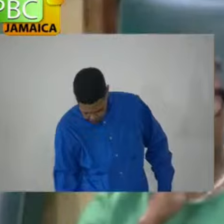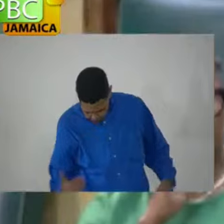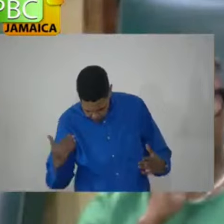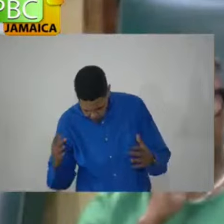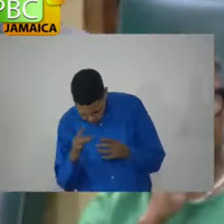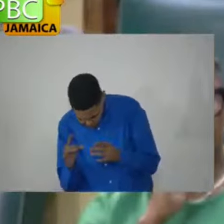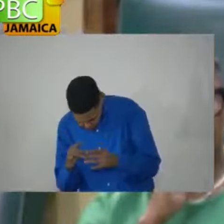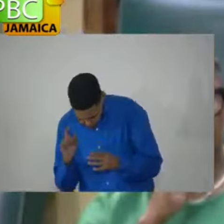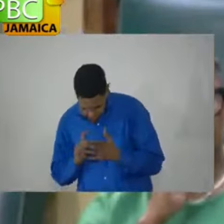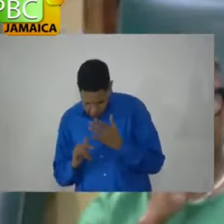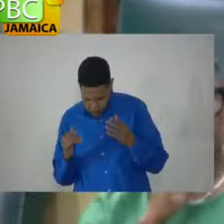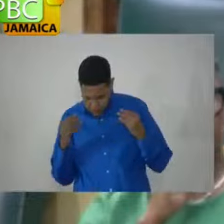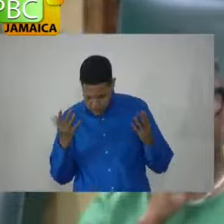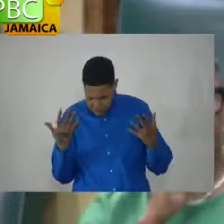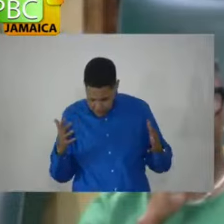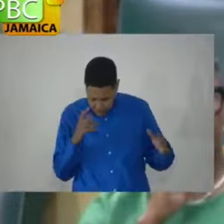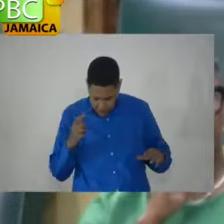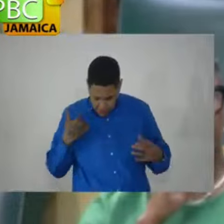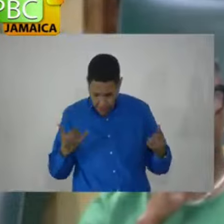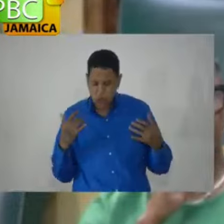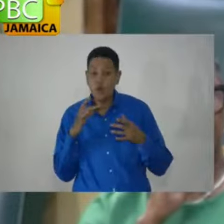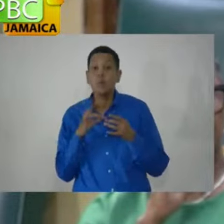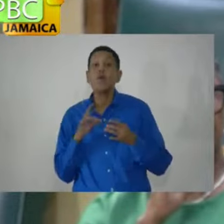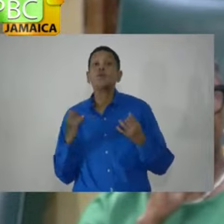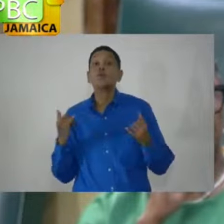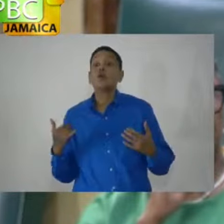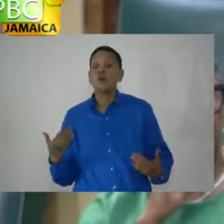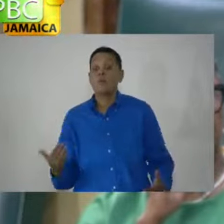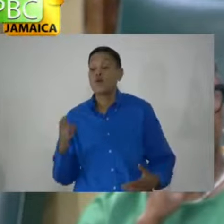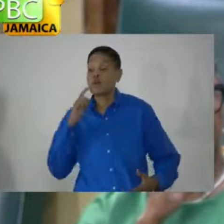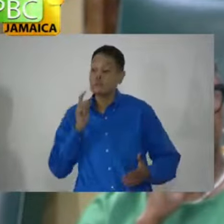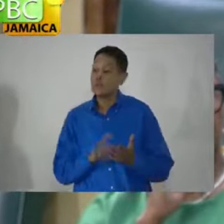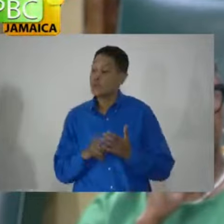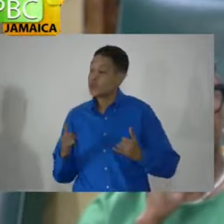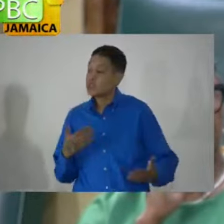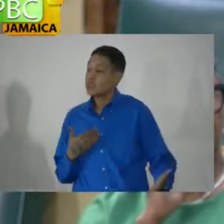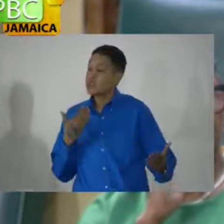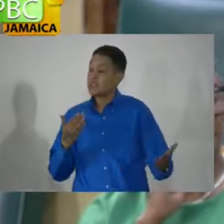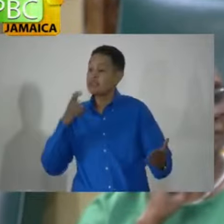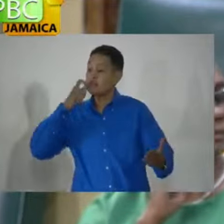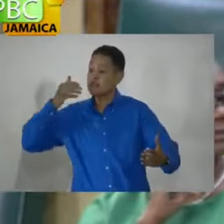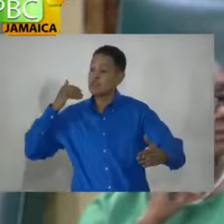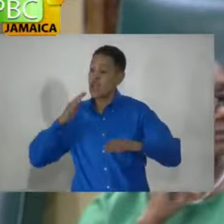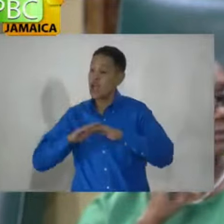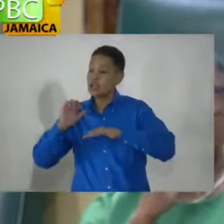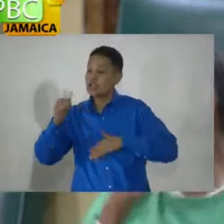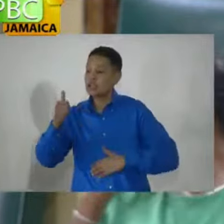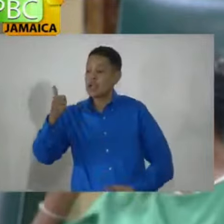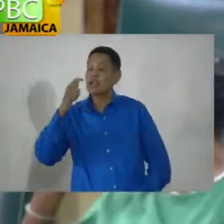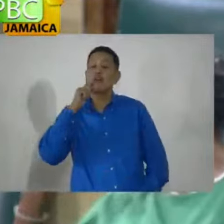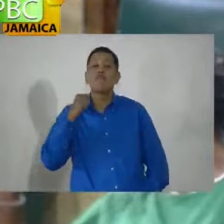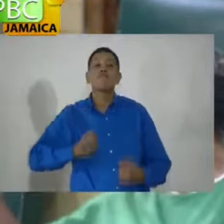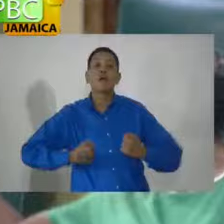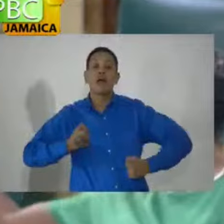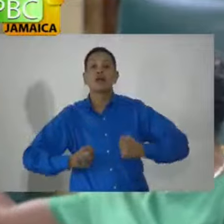Speaker, I now move that the motion, notice of which was given on the 10th day of